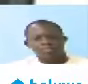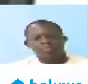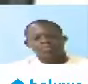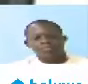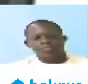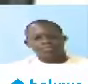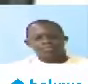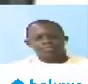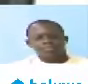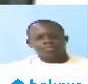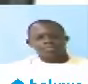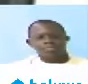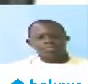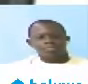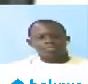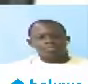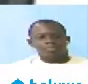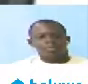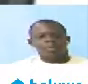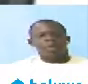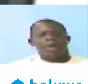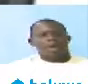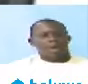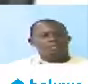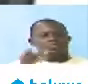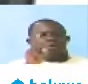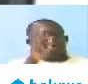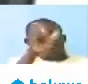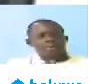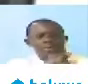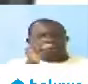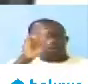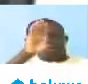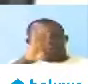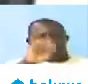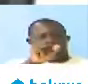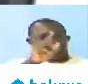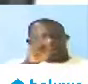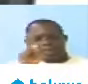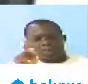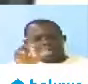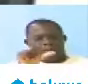Akara Bakai Drame. Los Bakai Drame.